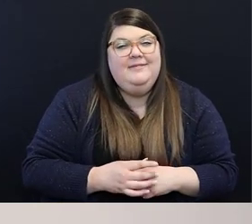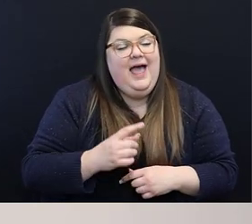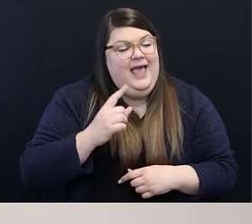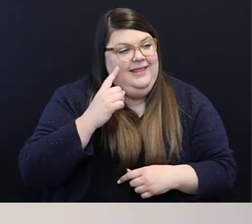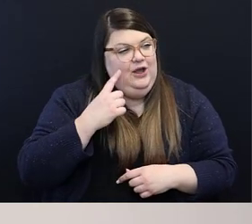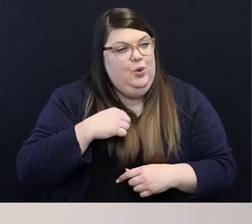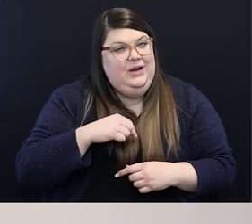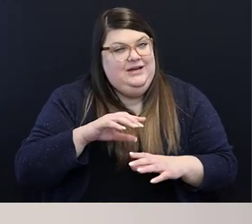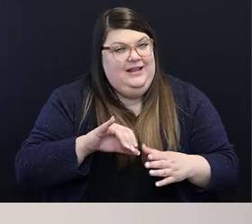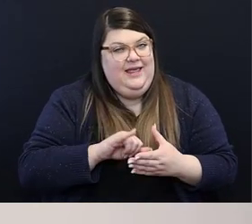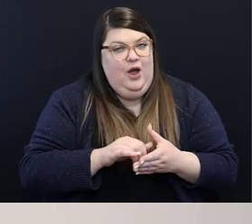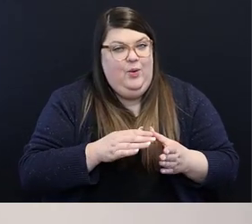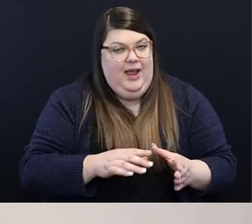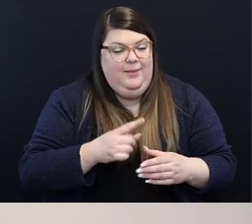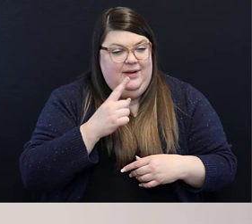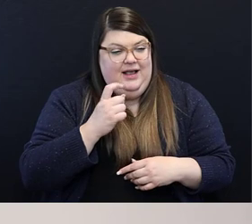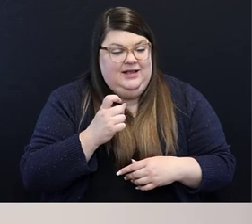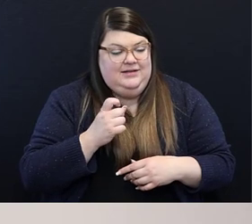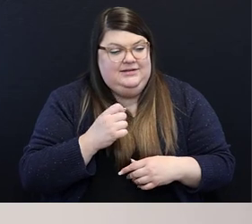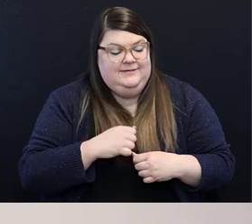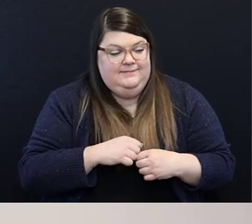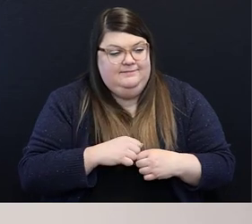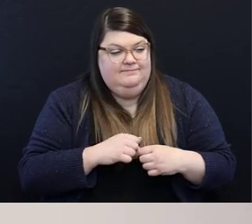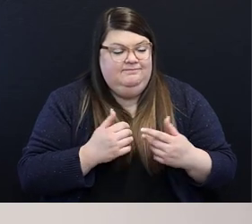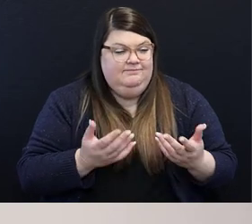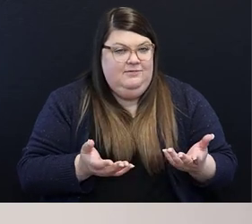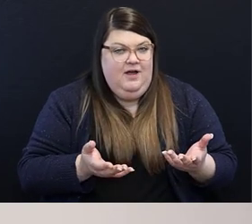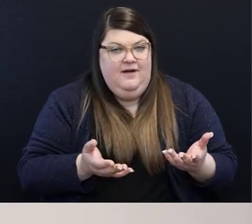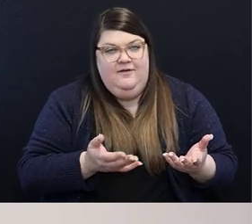I think we did it that way because